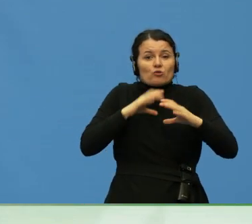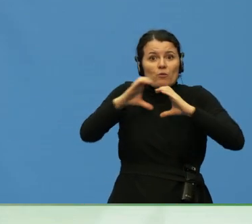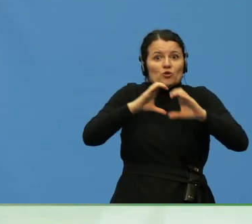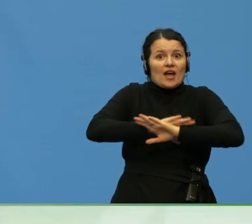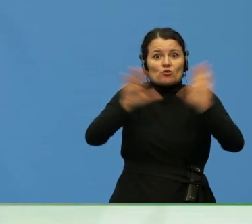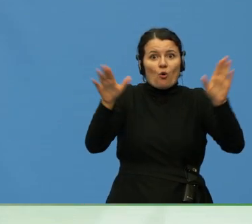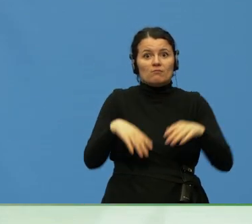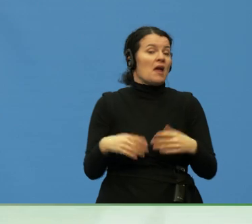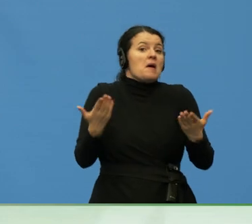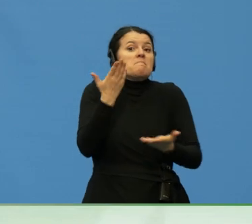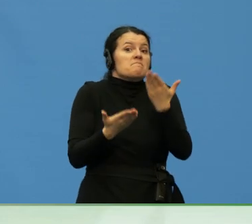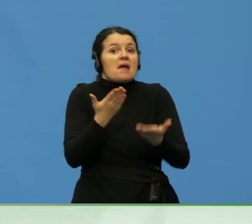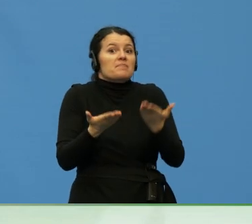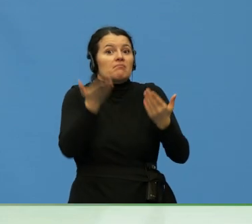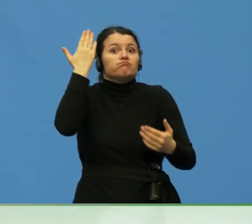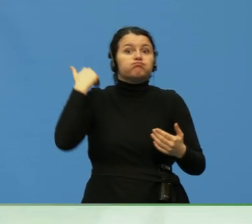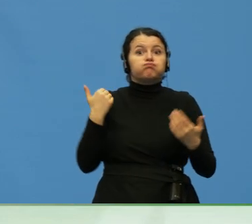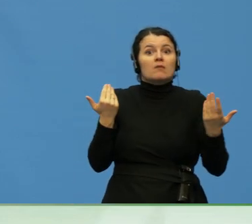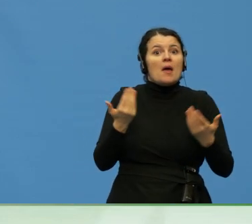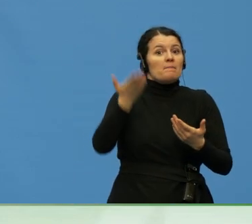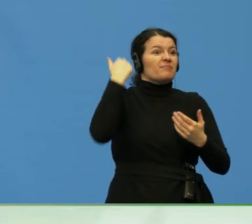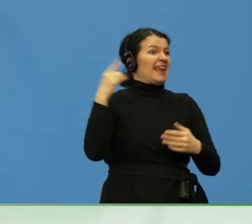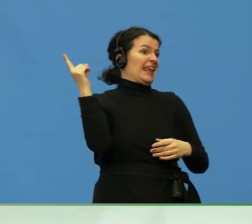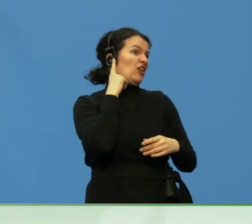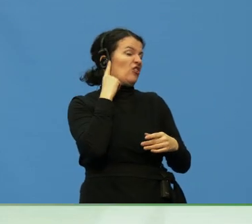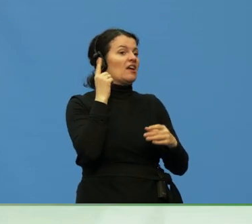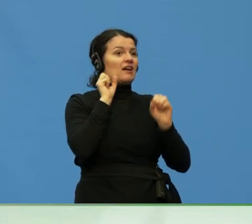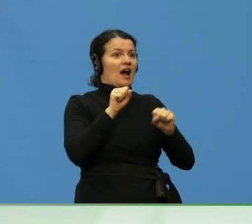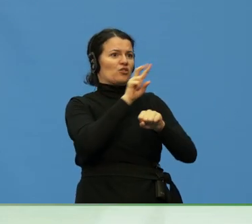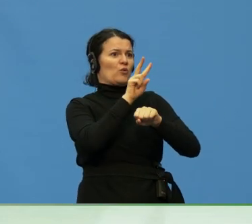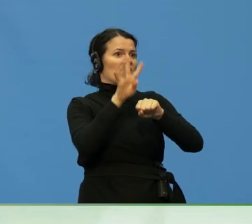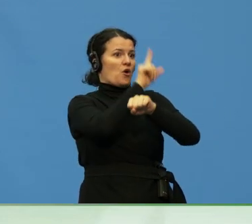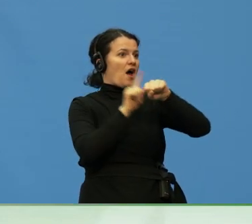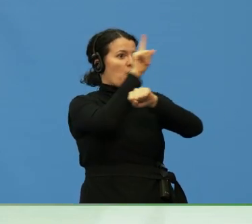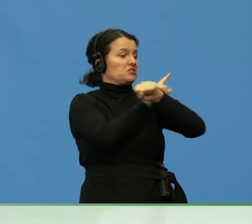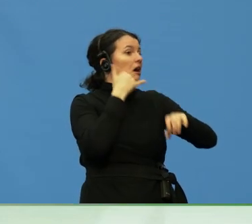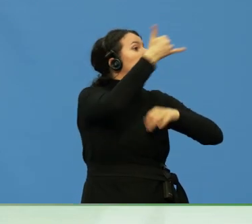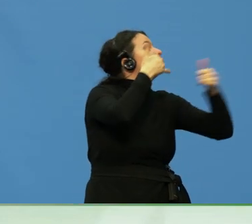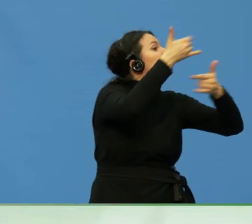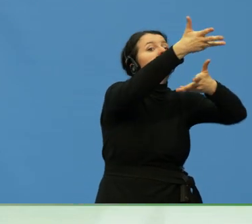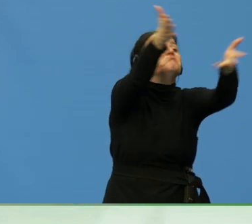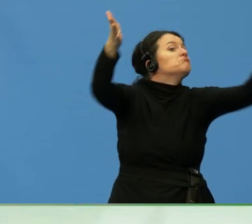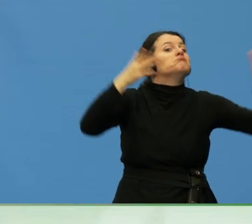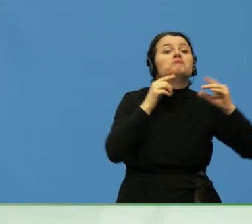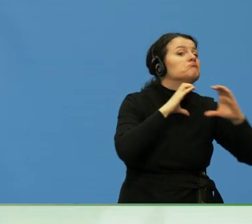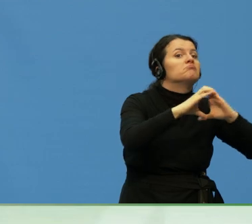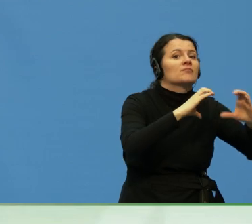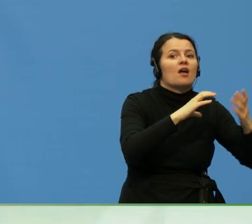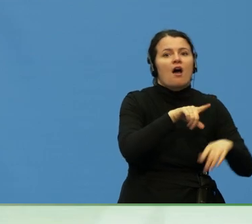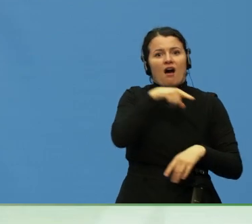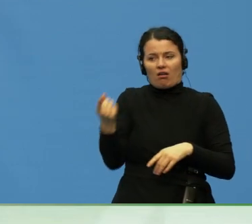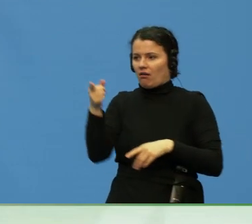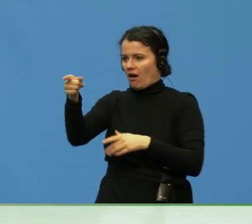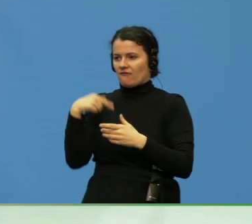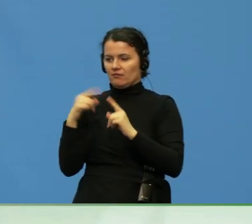fully hearing, I could talk to somebody 24 hours a day. Isn't that discrimination, or is that just inaccessibility? So I think